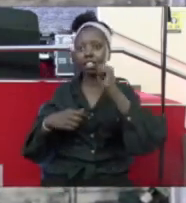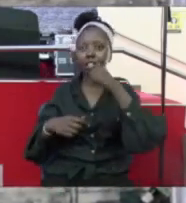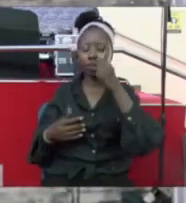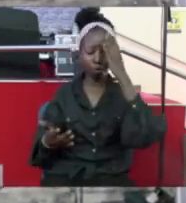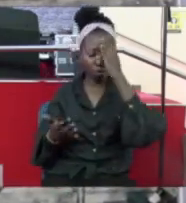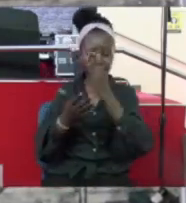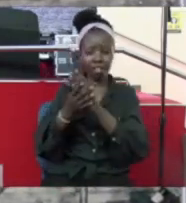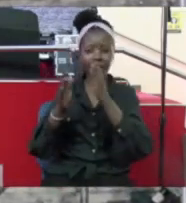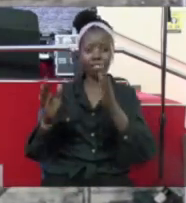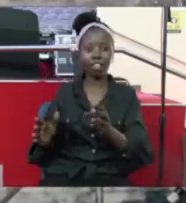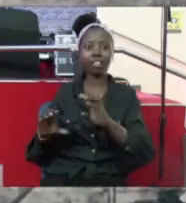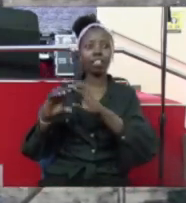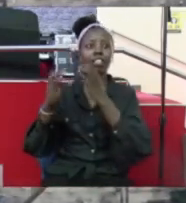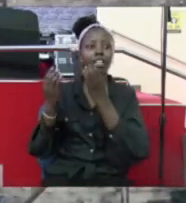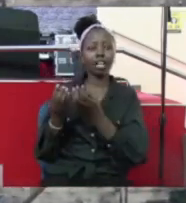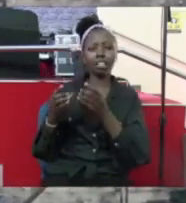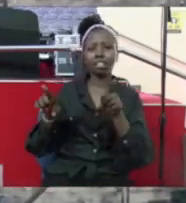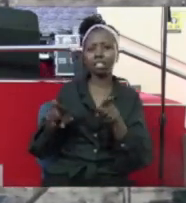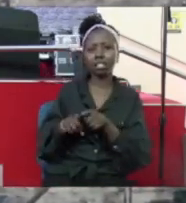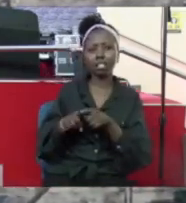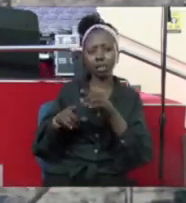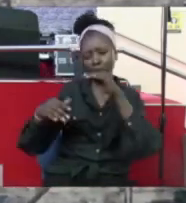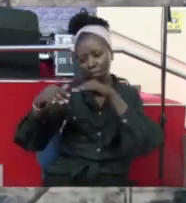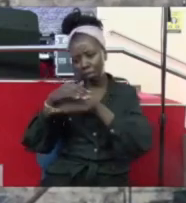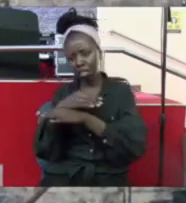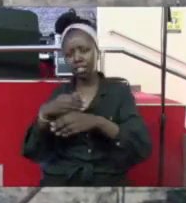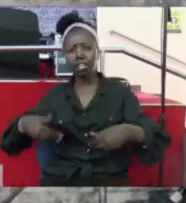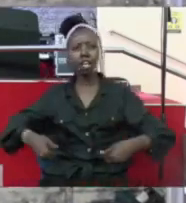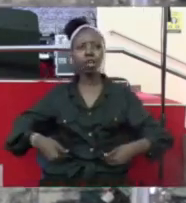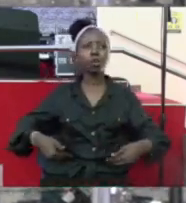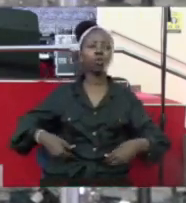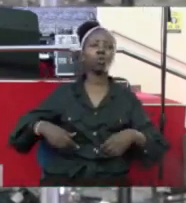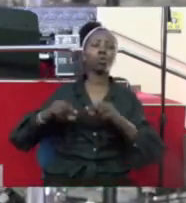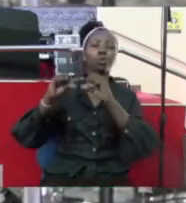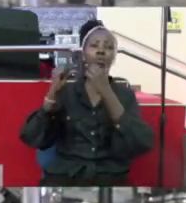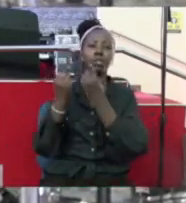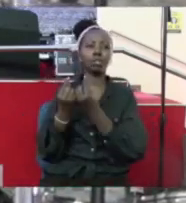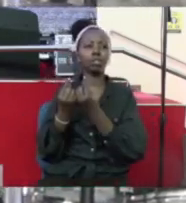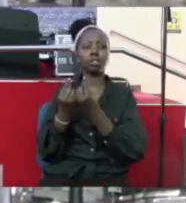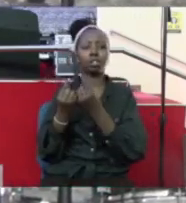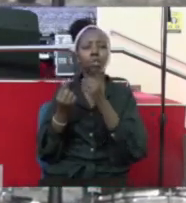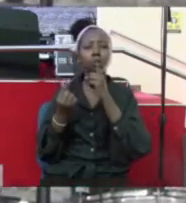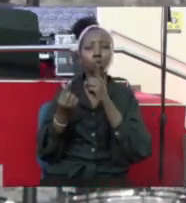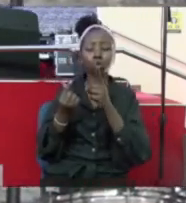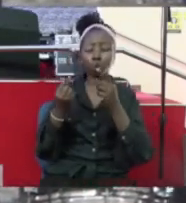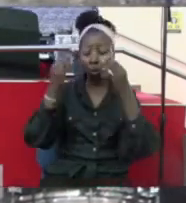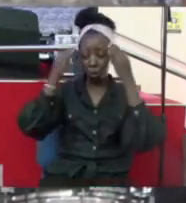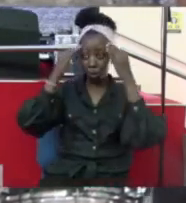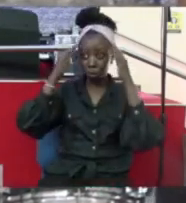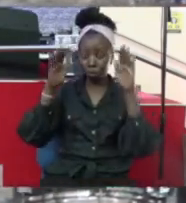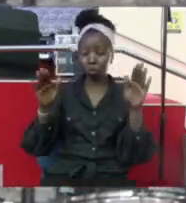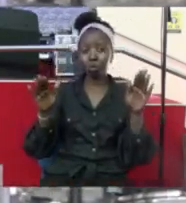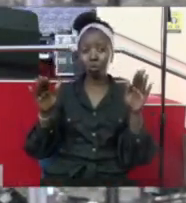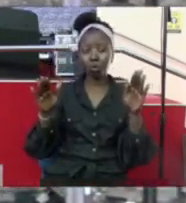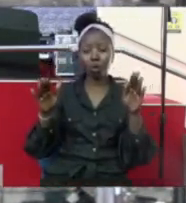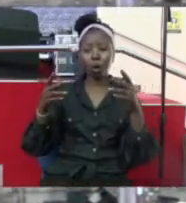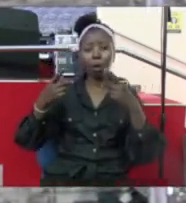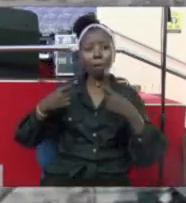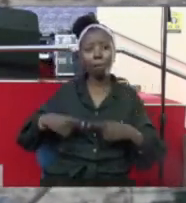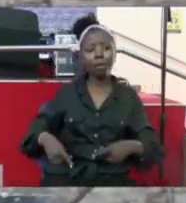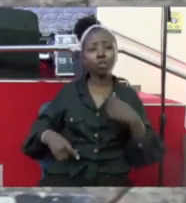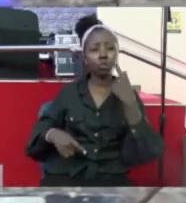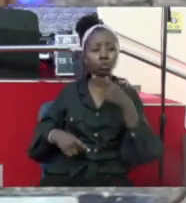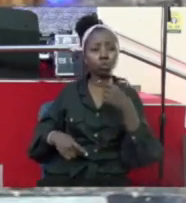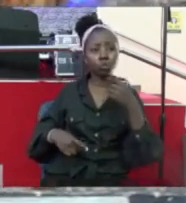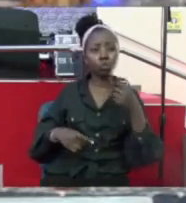wapya. And then she joined the youth ministry. Alafu akaingia kwenye kundi la vijana. So without knowing, bila kujua, this person who had invited me to